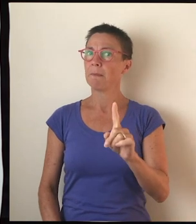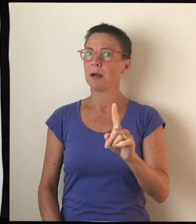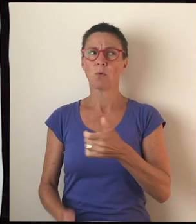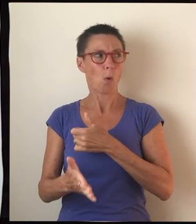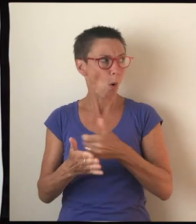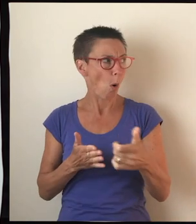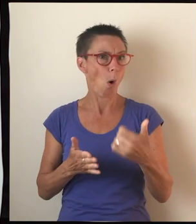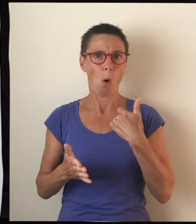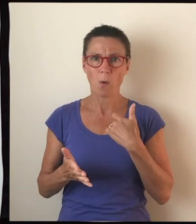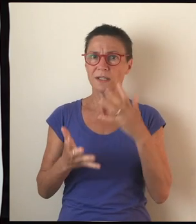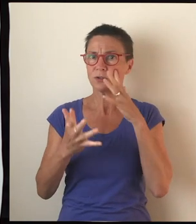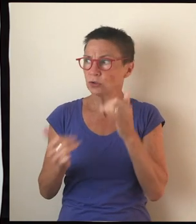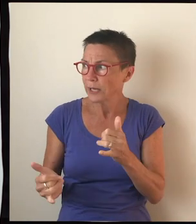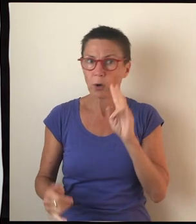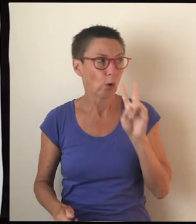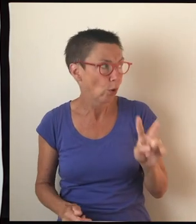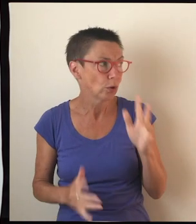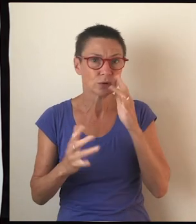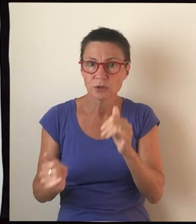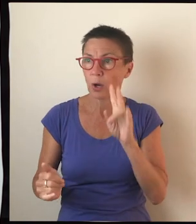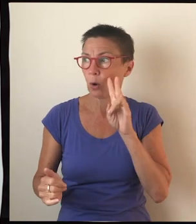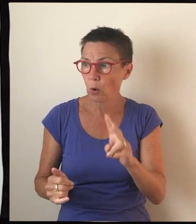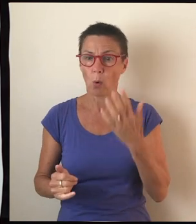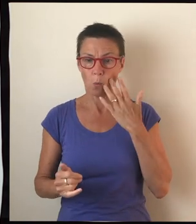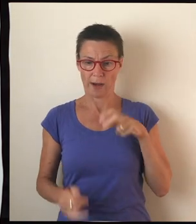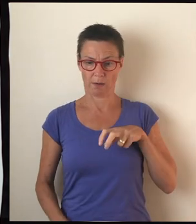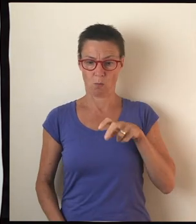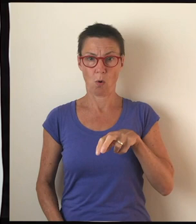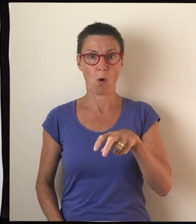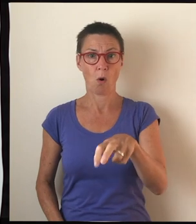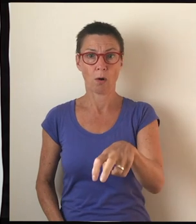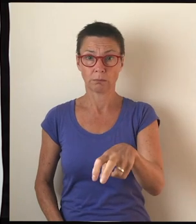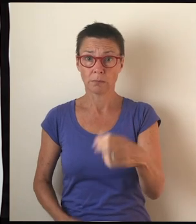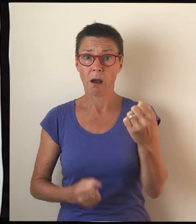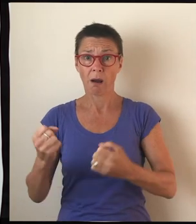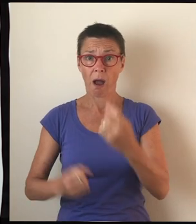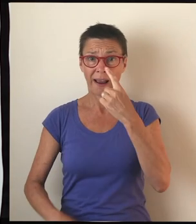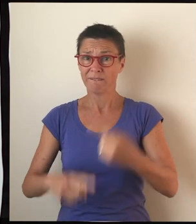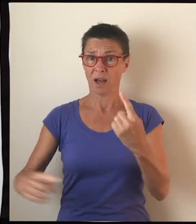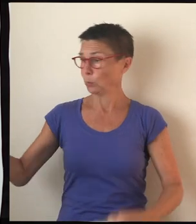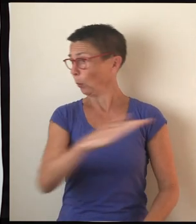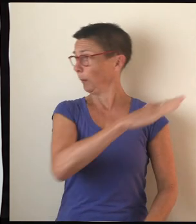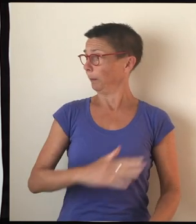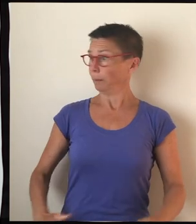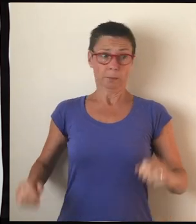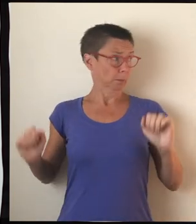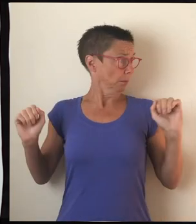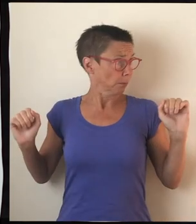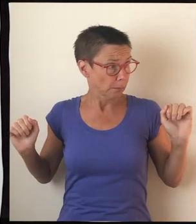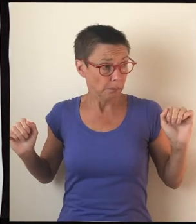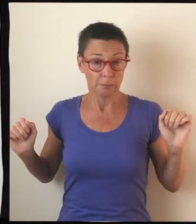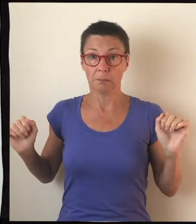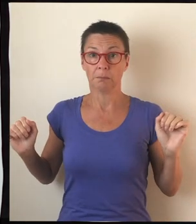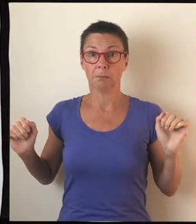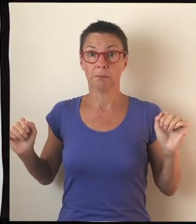you must always keep looking and listening as you cross the road, because cars can appear from nowhere.